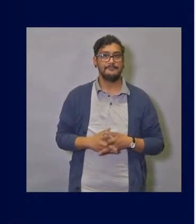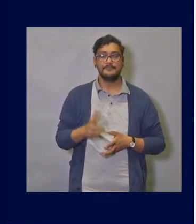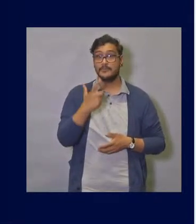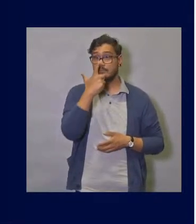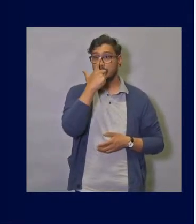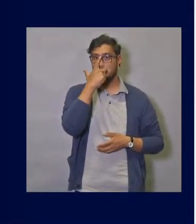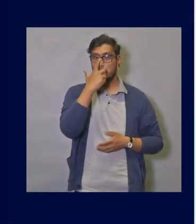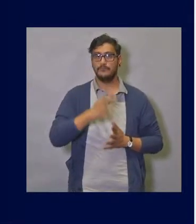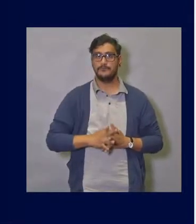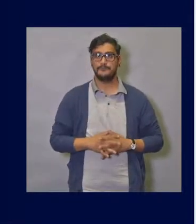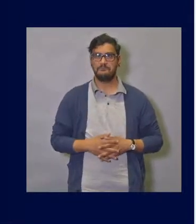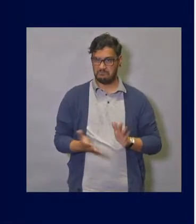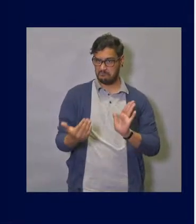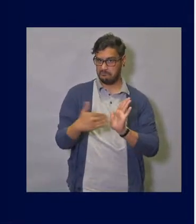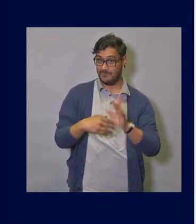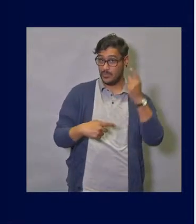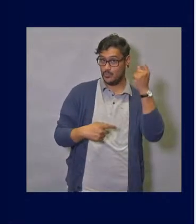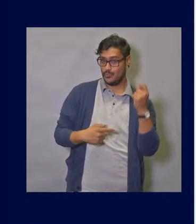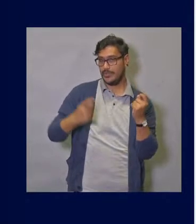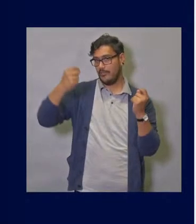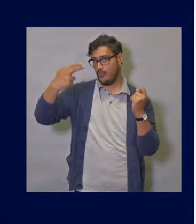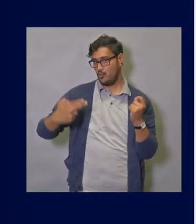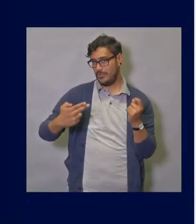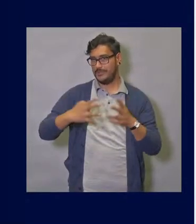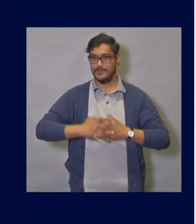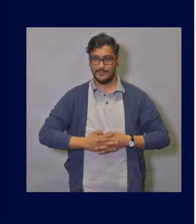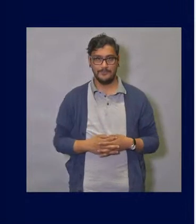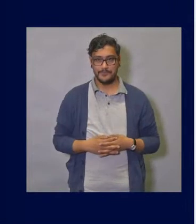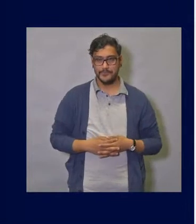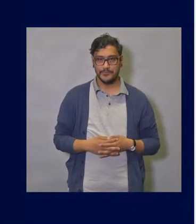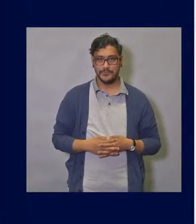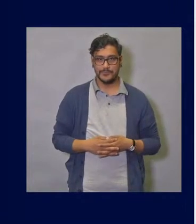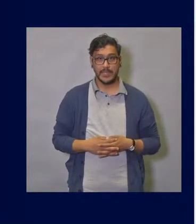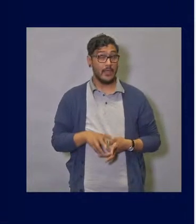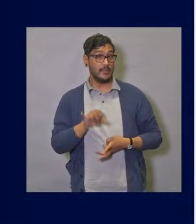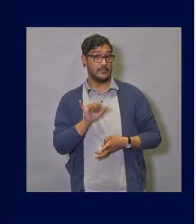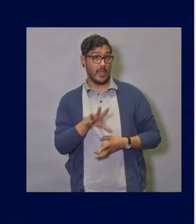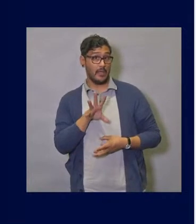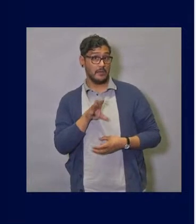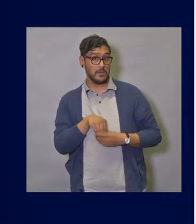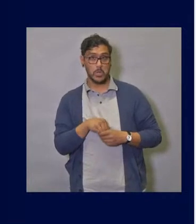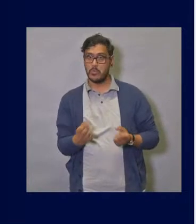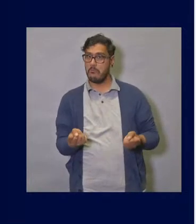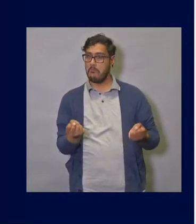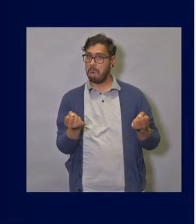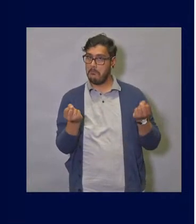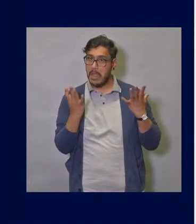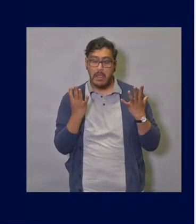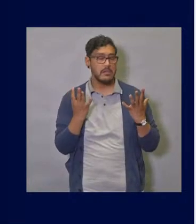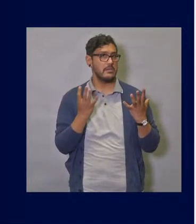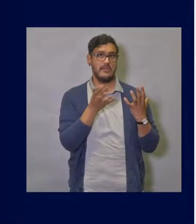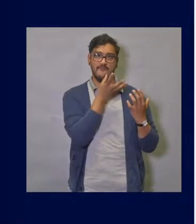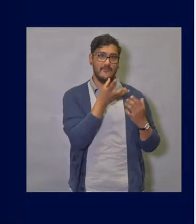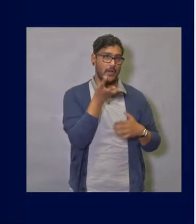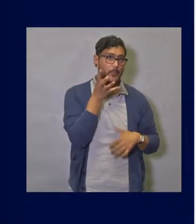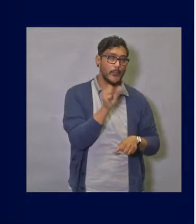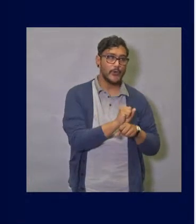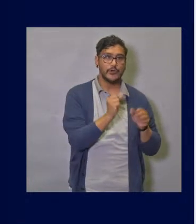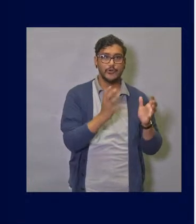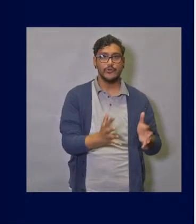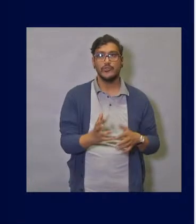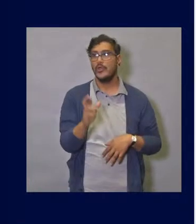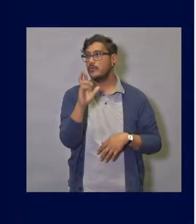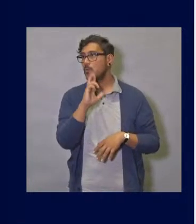sites Tuesdays and Thursdays. This sector does include a wide variety of occupations from agricultural workers to